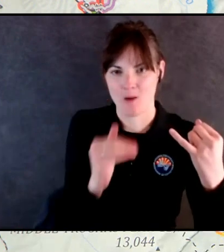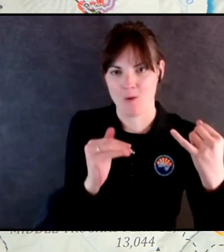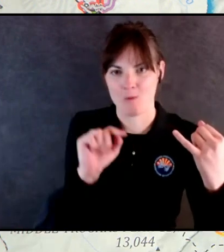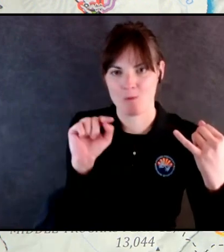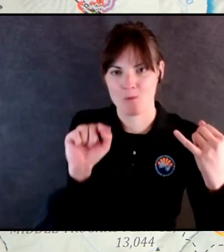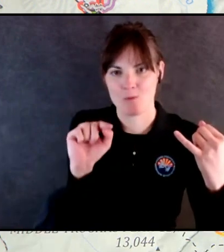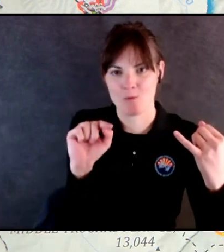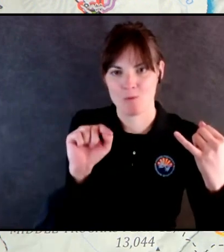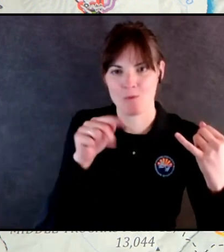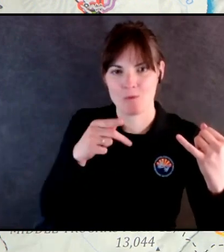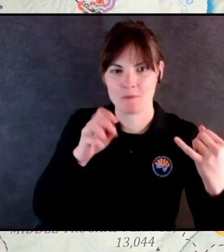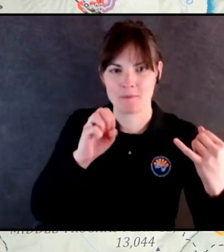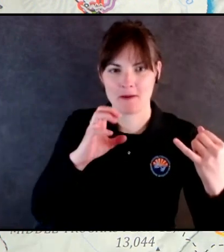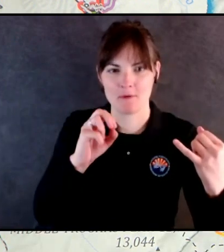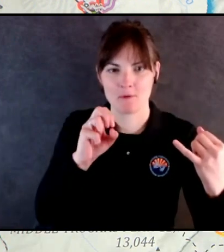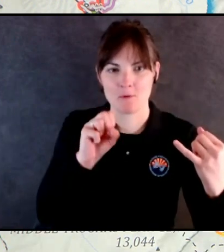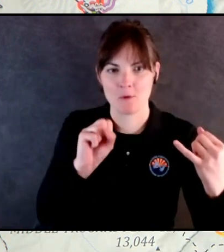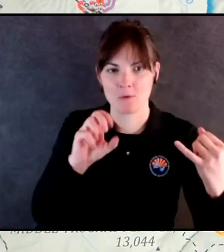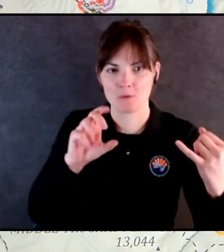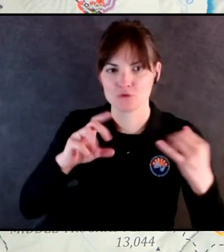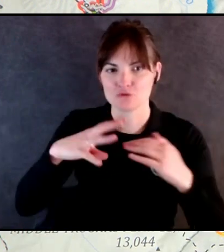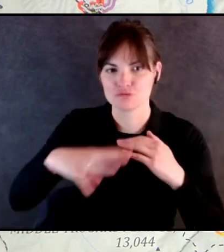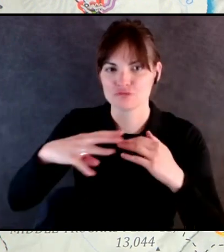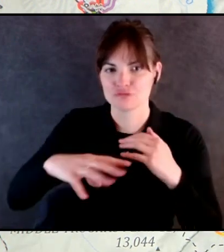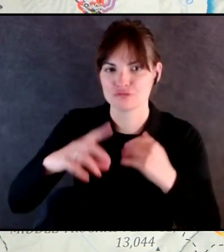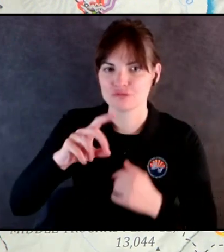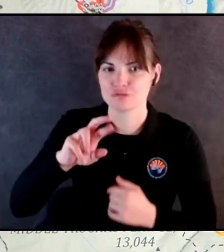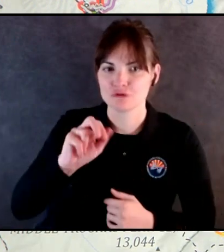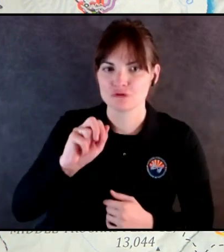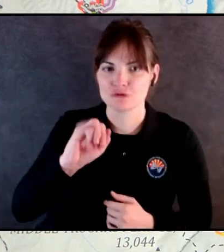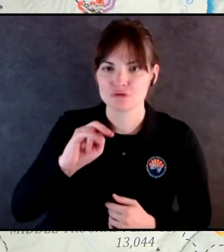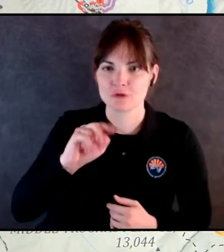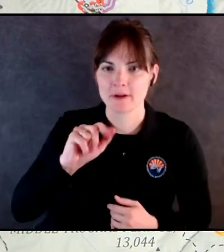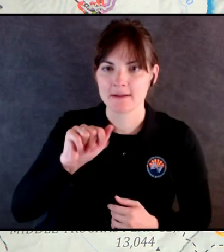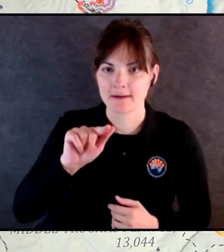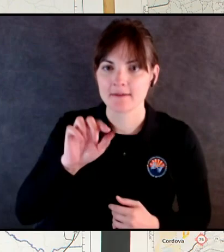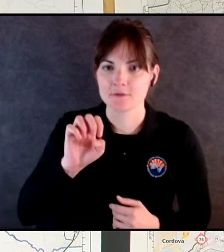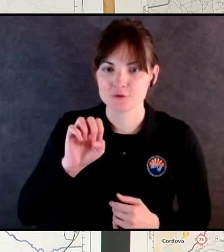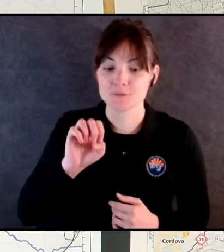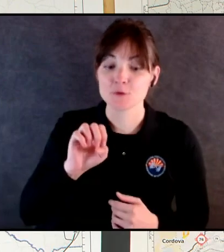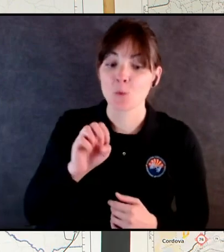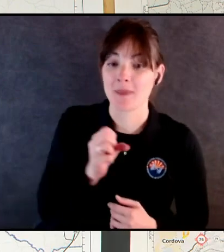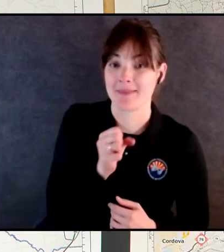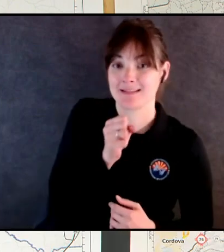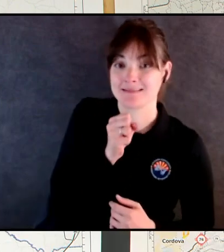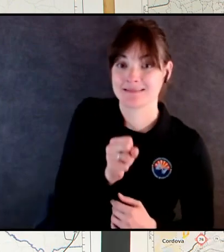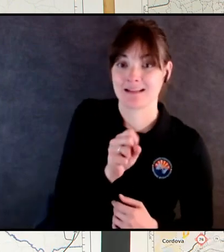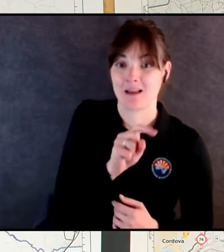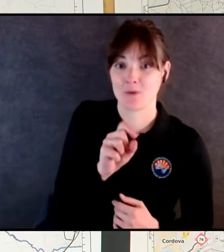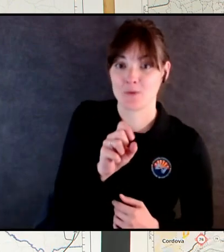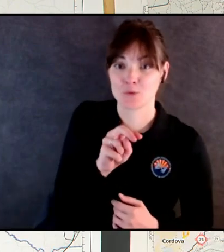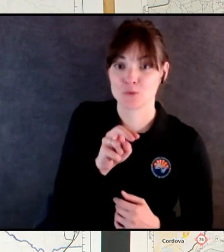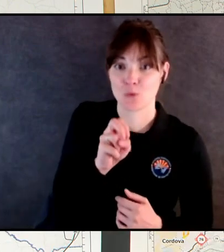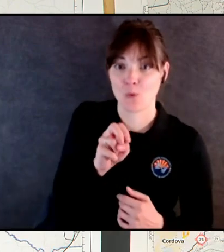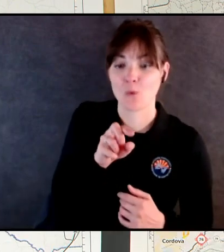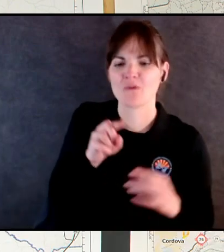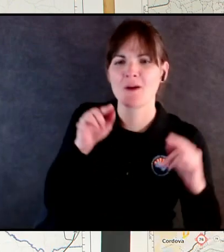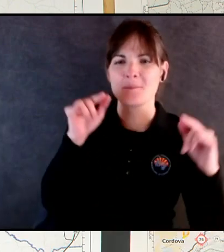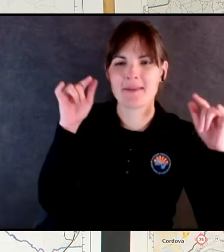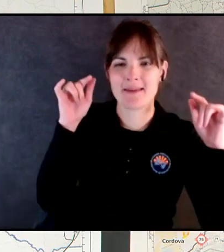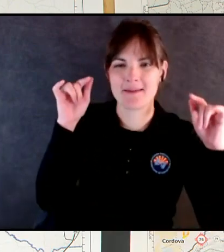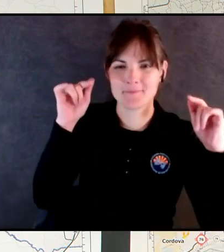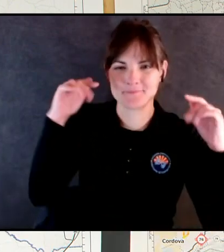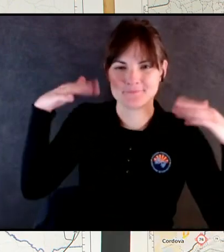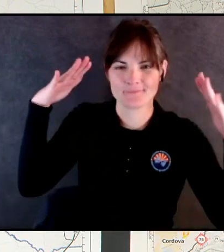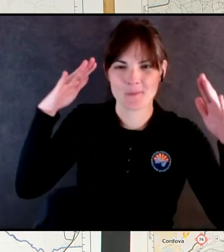So the south zone of the fire has been monitoring that very closely by air. So we've had eyes on that.